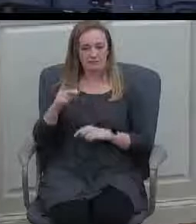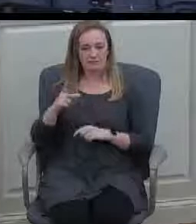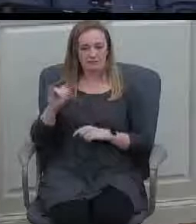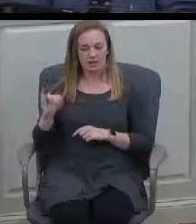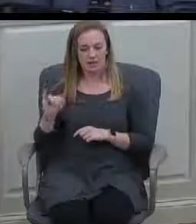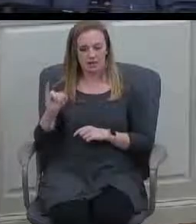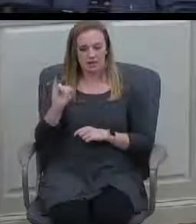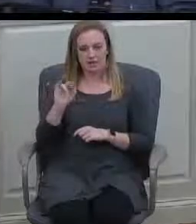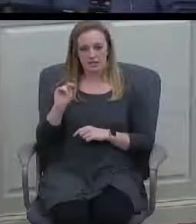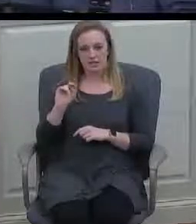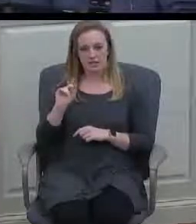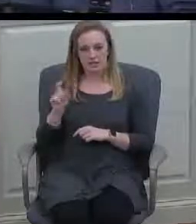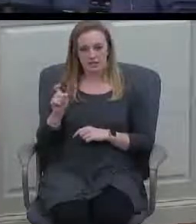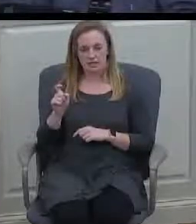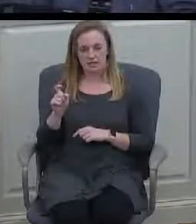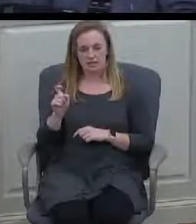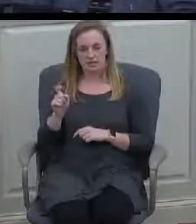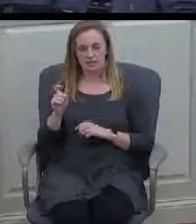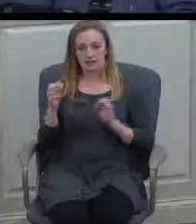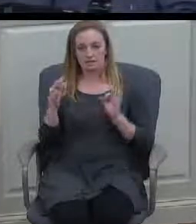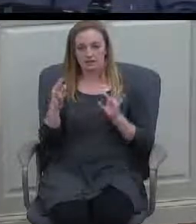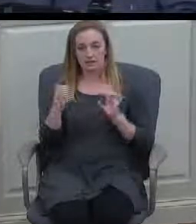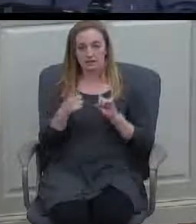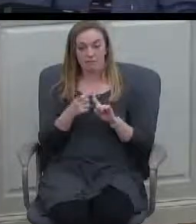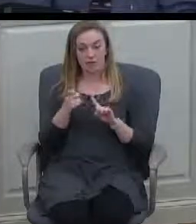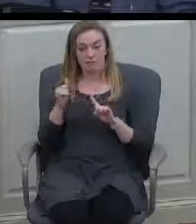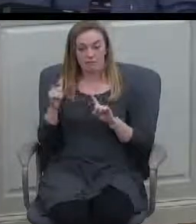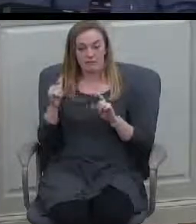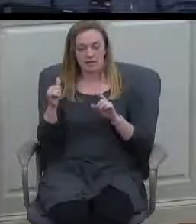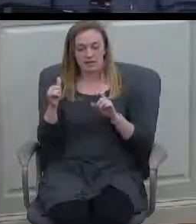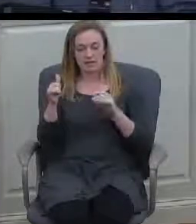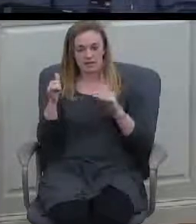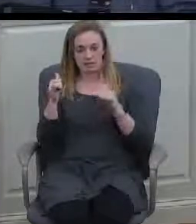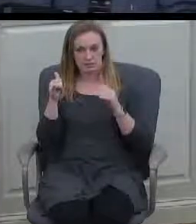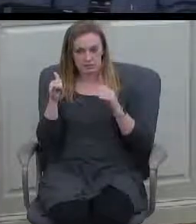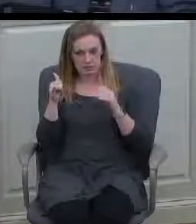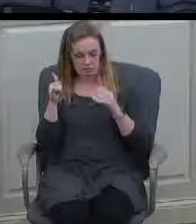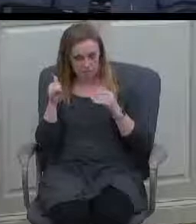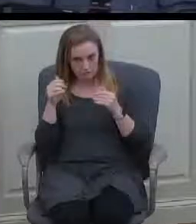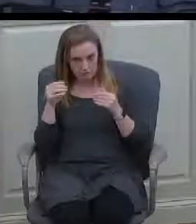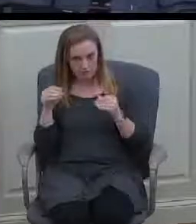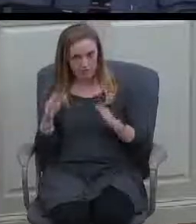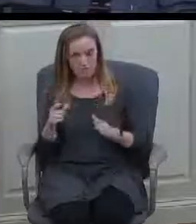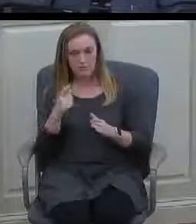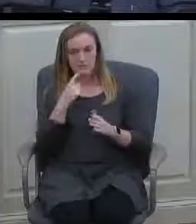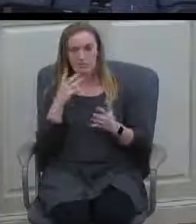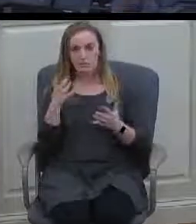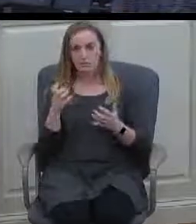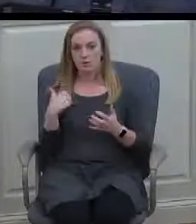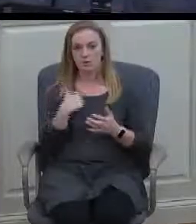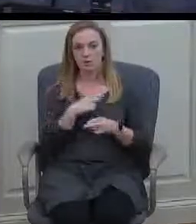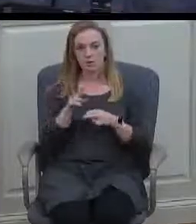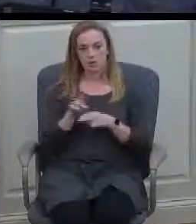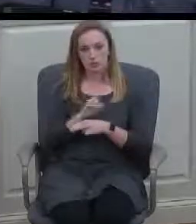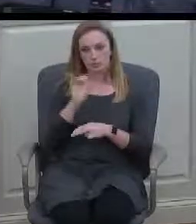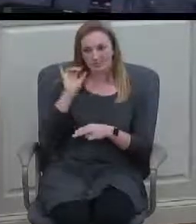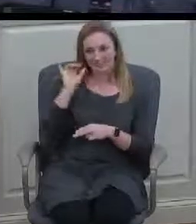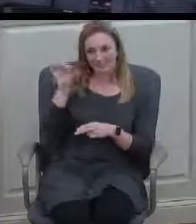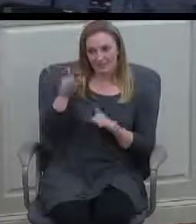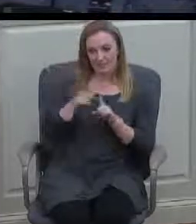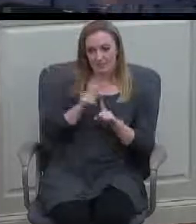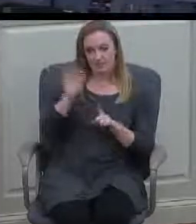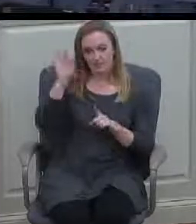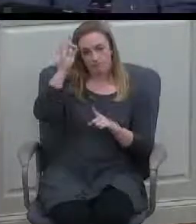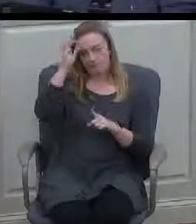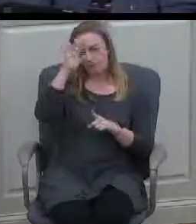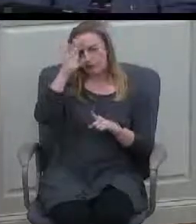One of the feedback I got from the vendors was that they'd like us to use that garbage collection index because that they know it's going to be